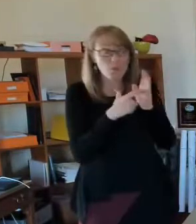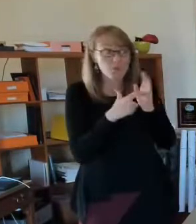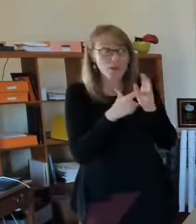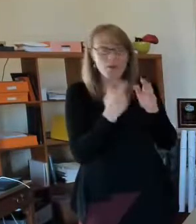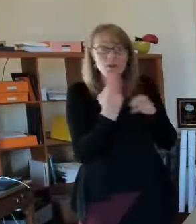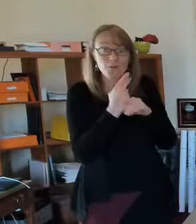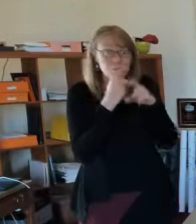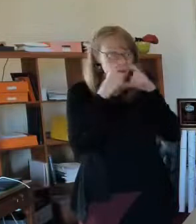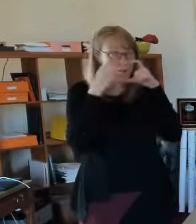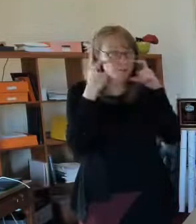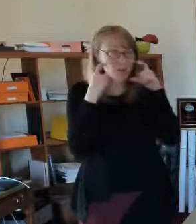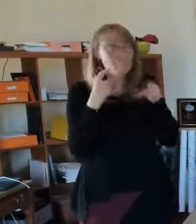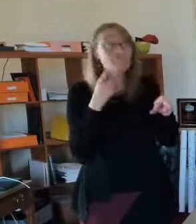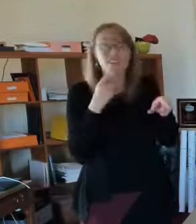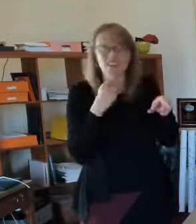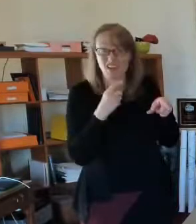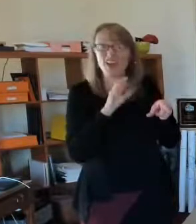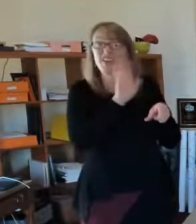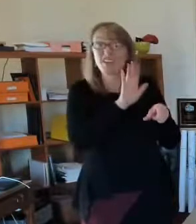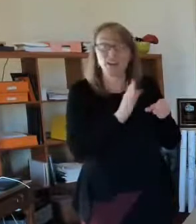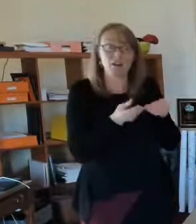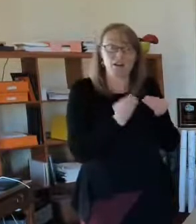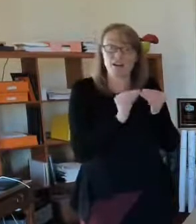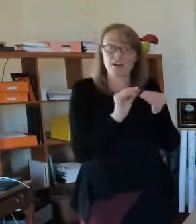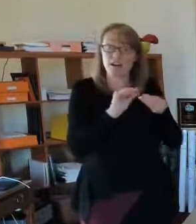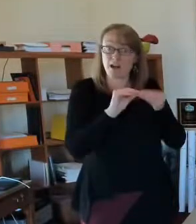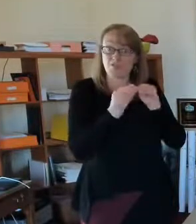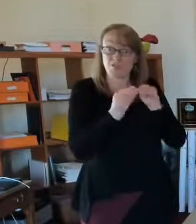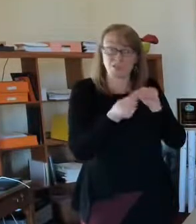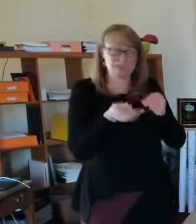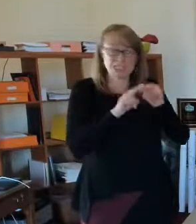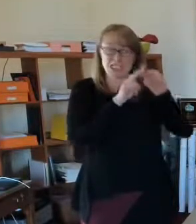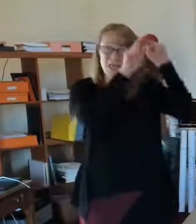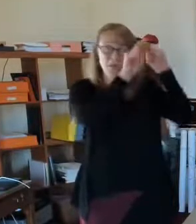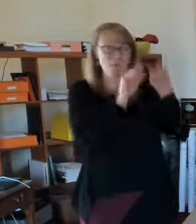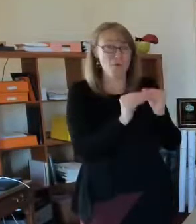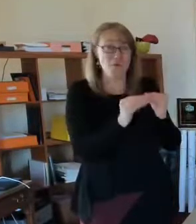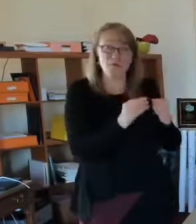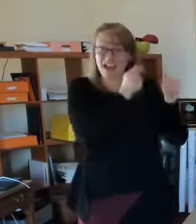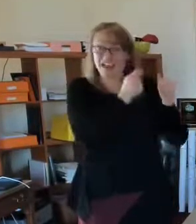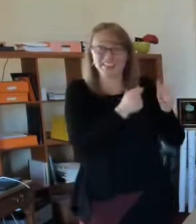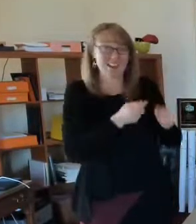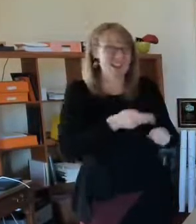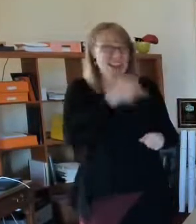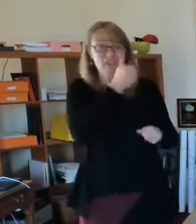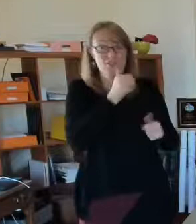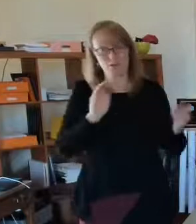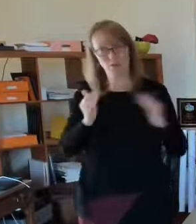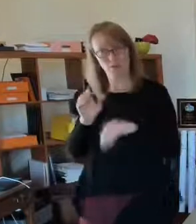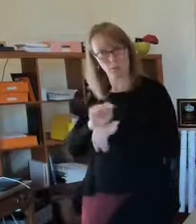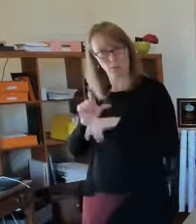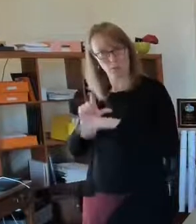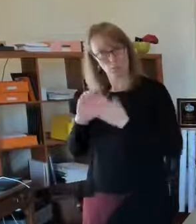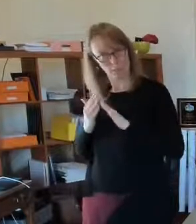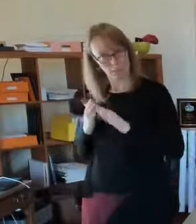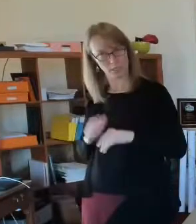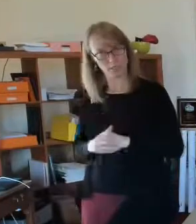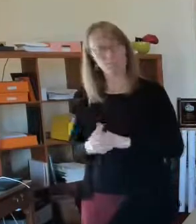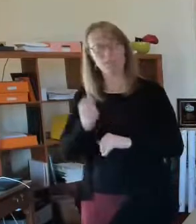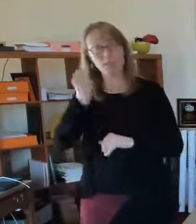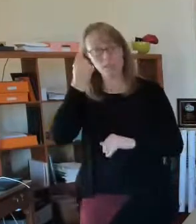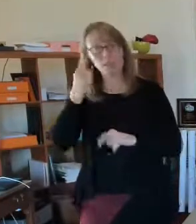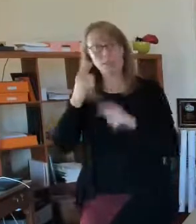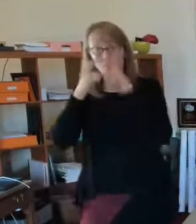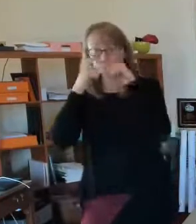is effective. It's not the only thing, but it, combined with social distancing, combined with keeping your